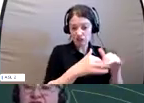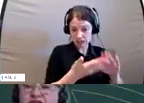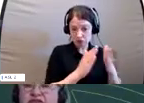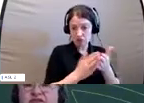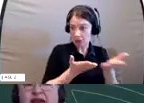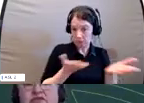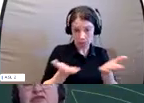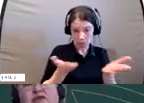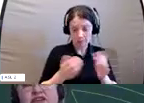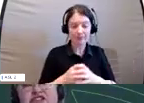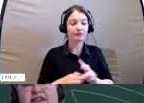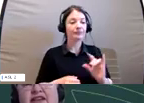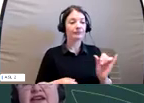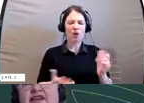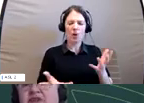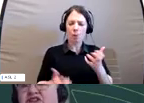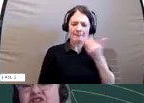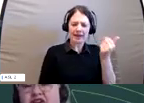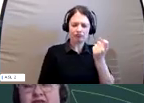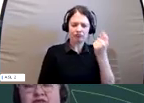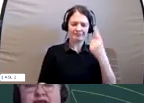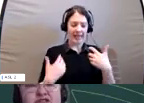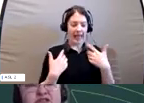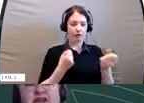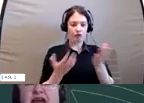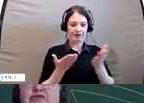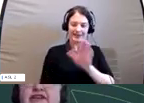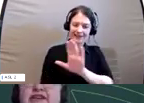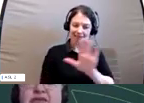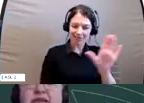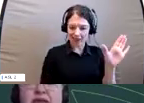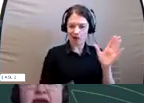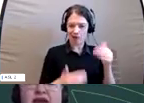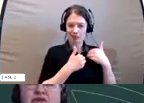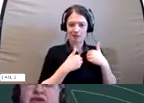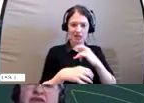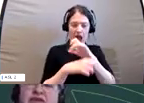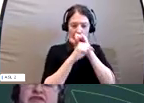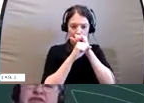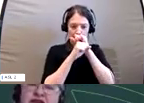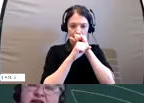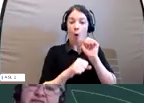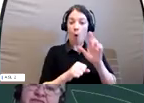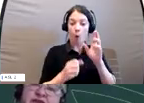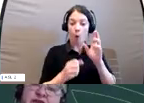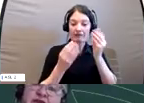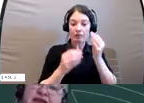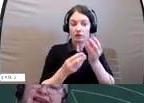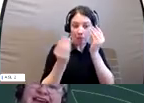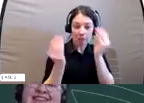of health services around confidentiality and sharing information. And Marie's written about that. We've got that reference